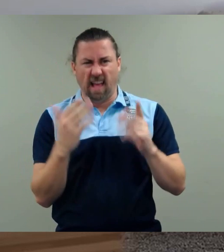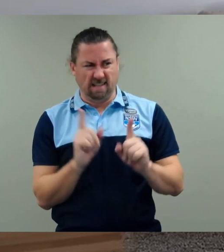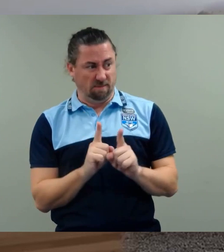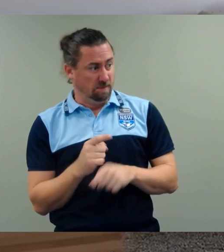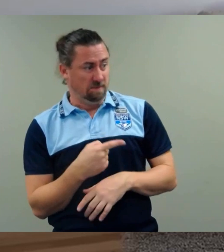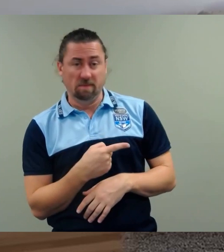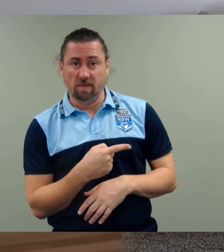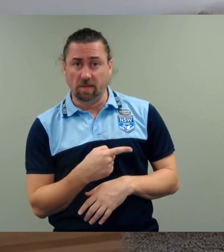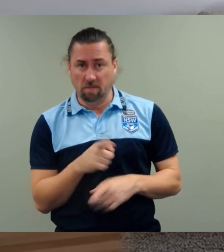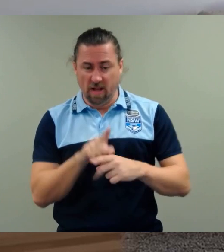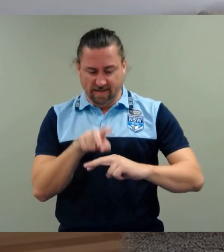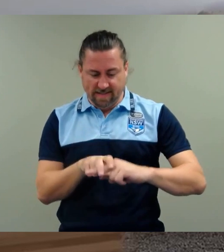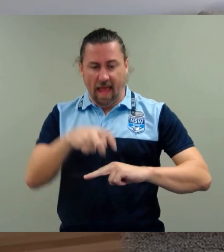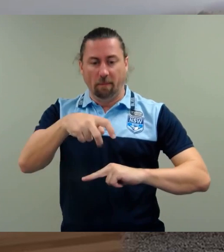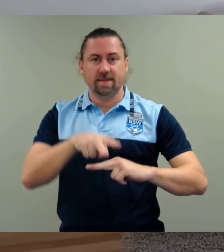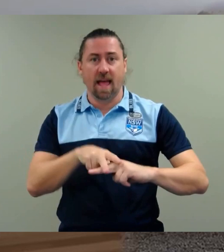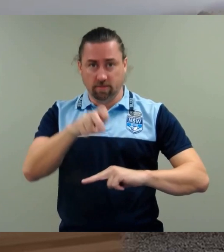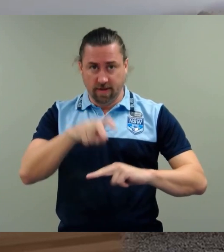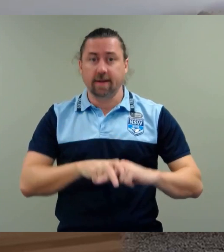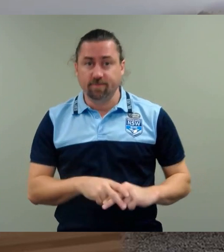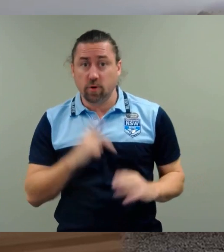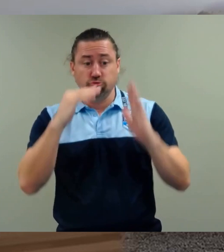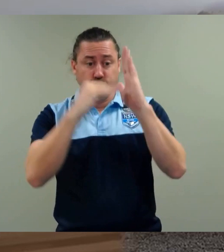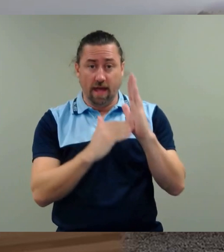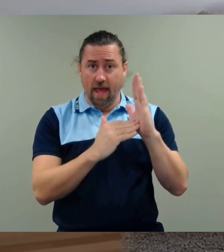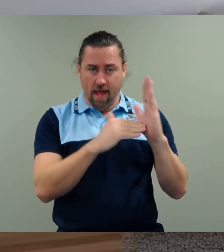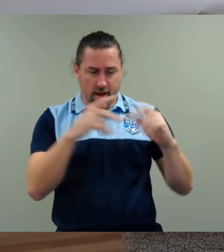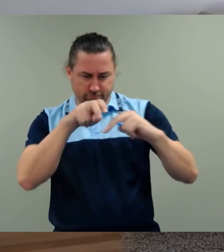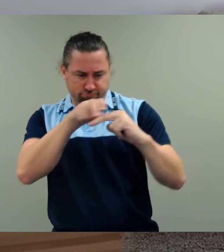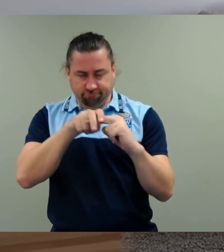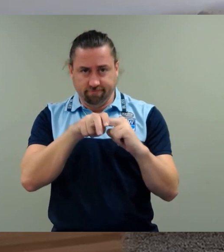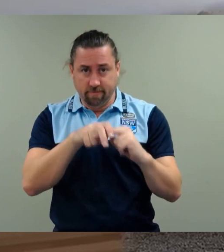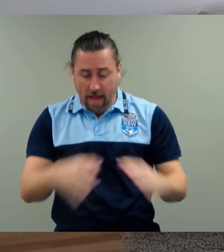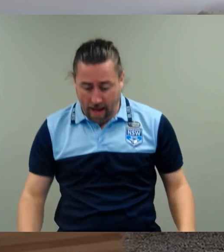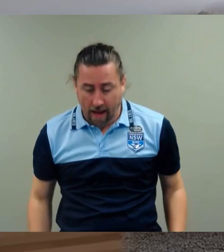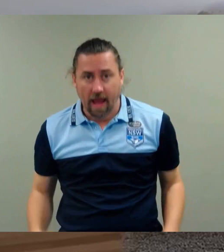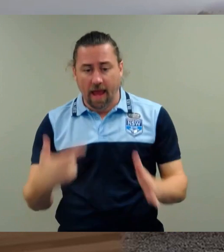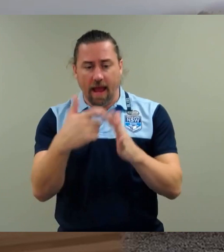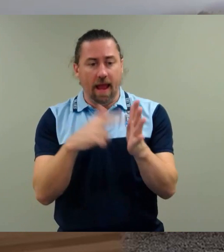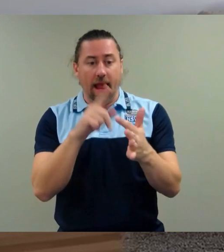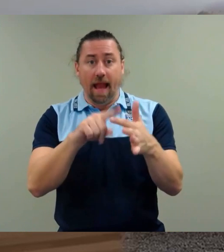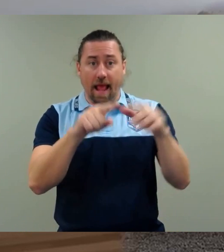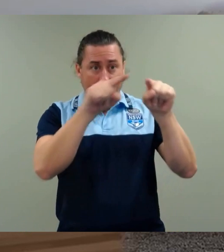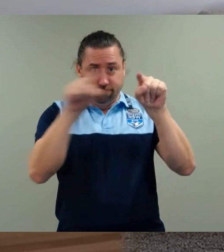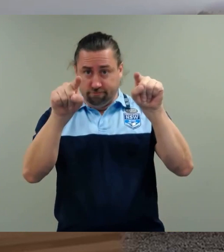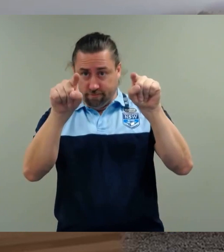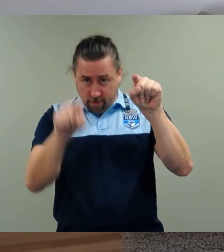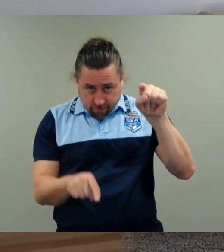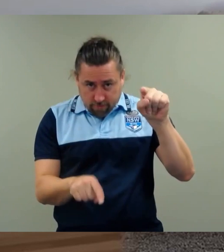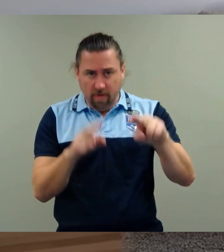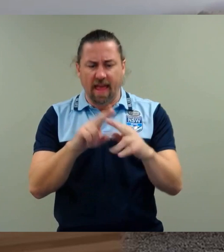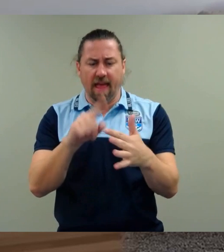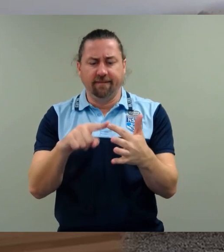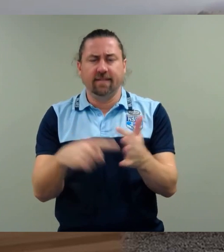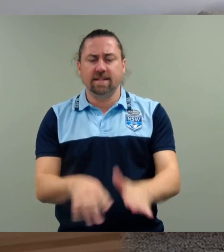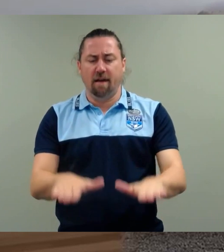day out. So sit on the front half of your chair seat. Your knees should be bent at a 90 degree angle and feet flat on the